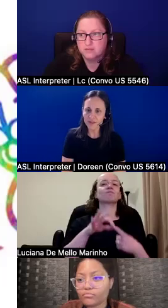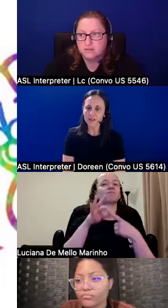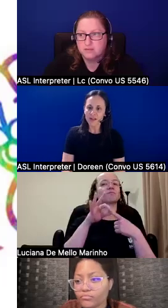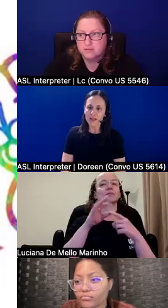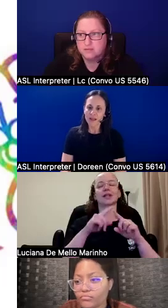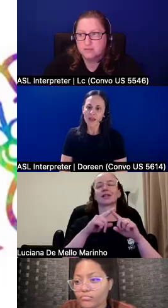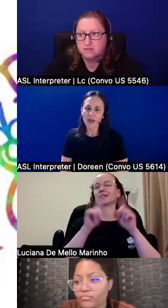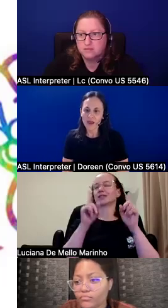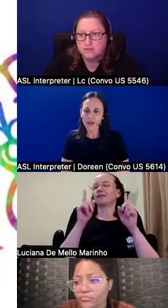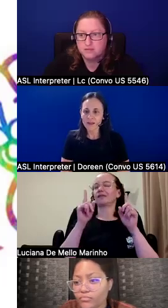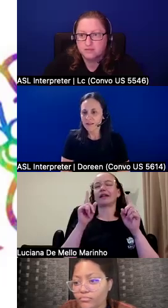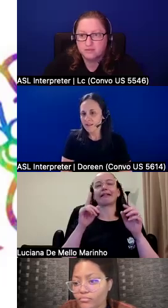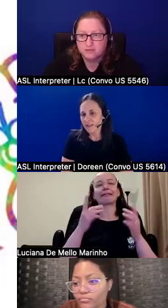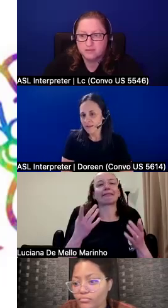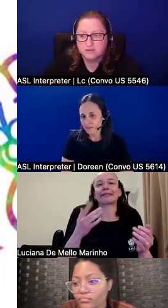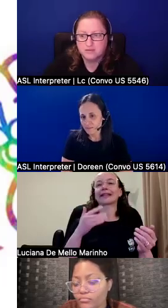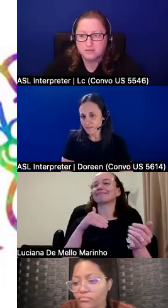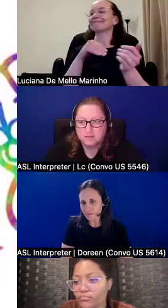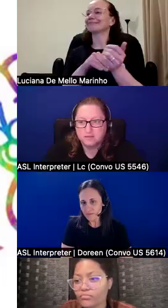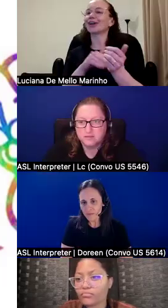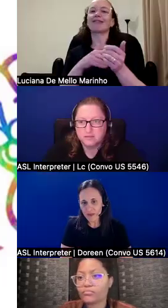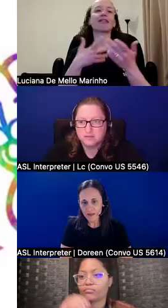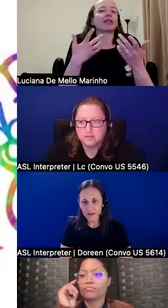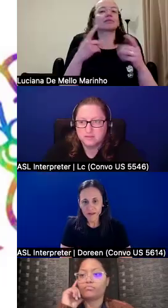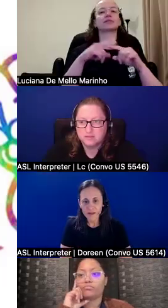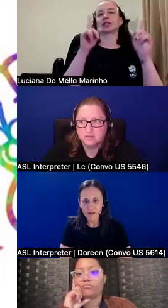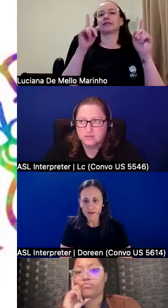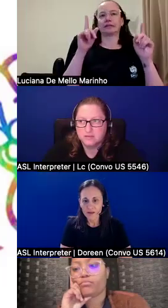field. And